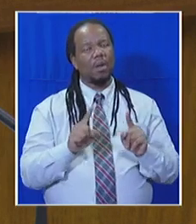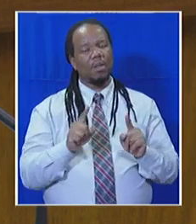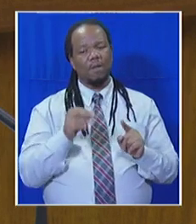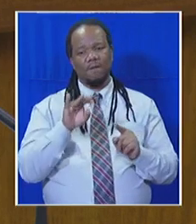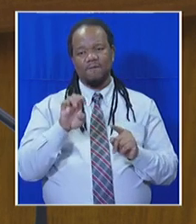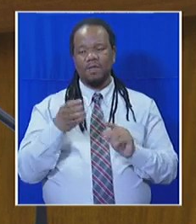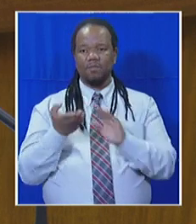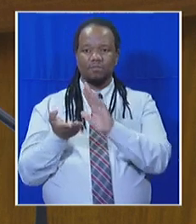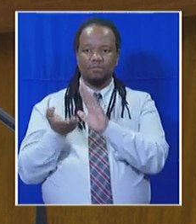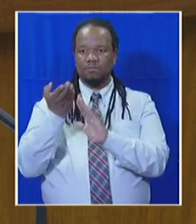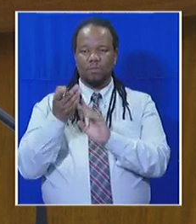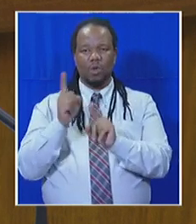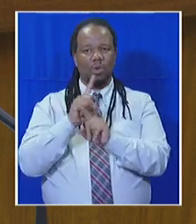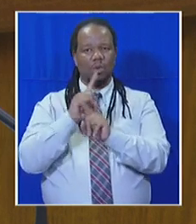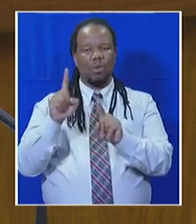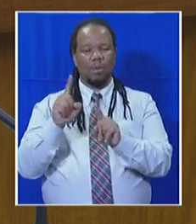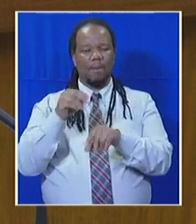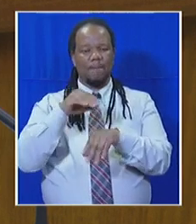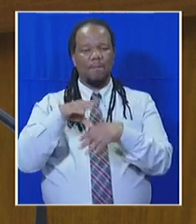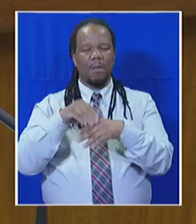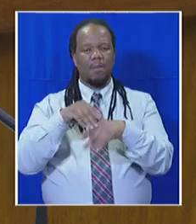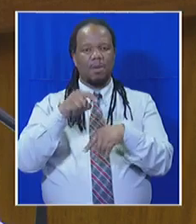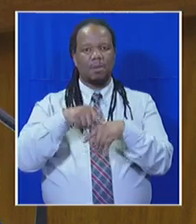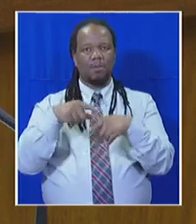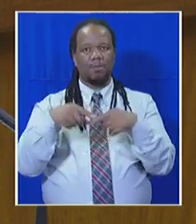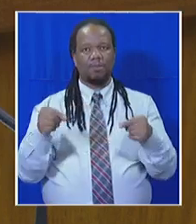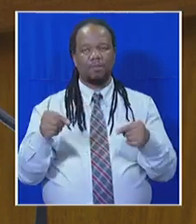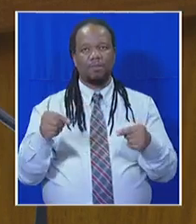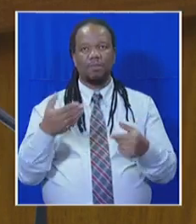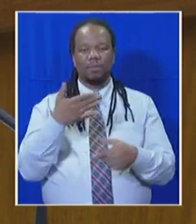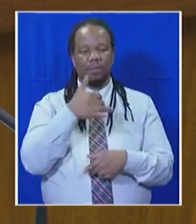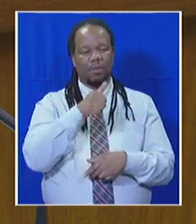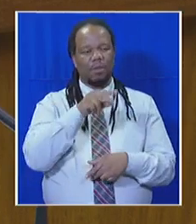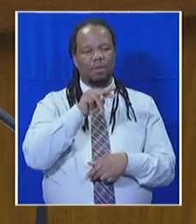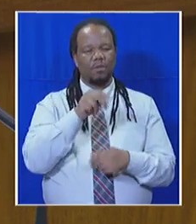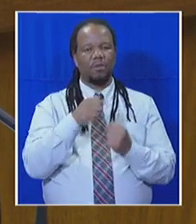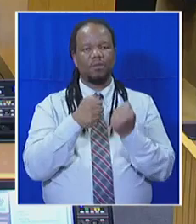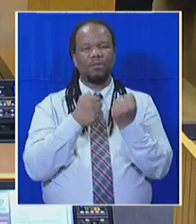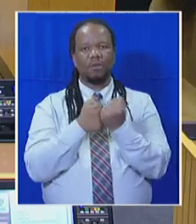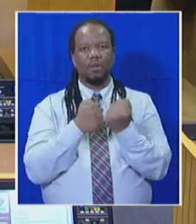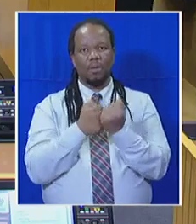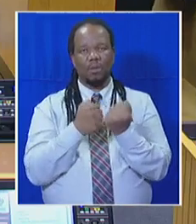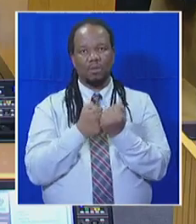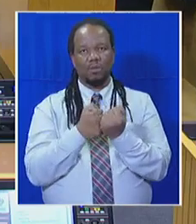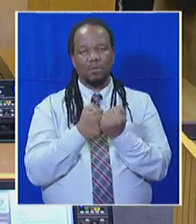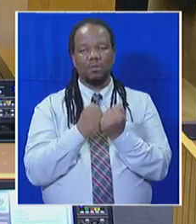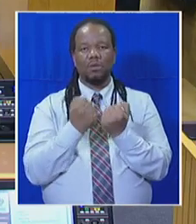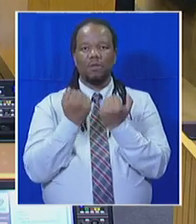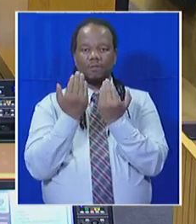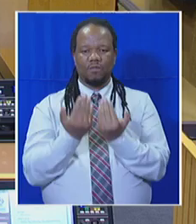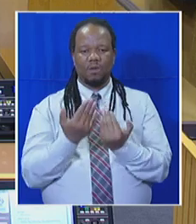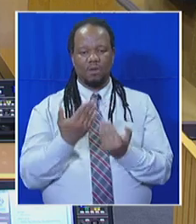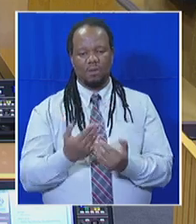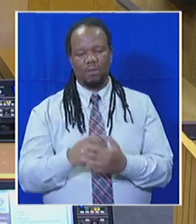tertiary education institutions. Honourable Member, your time is now expired. As the ANC, we support this revised fiscal framework. Thank you, Honourable